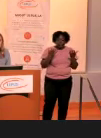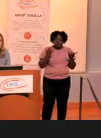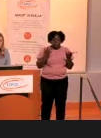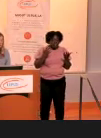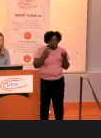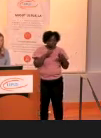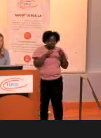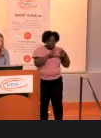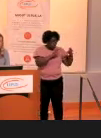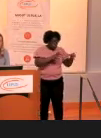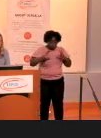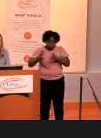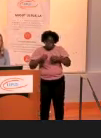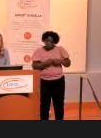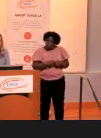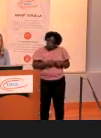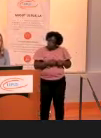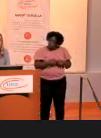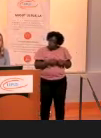been two